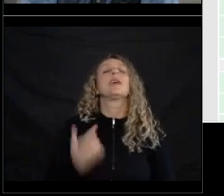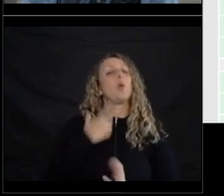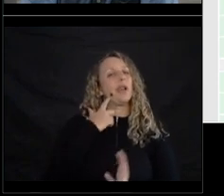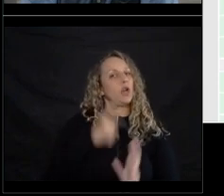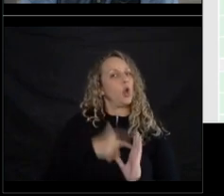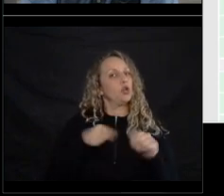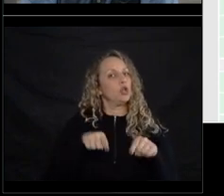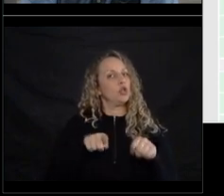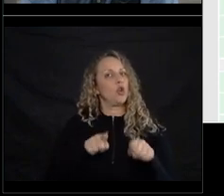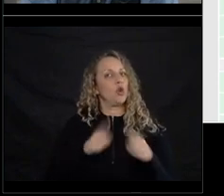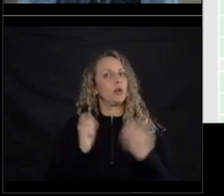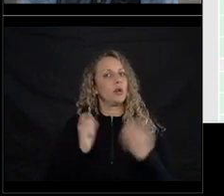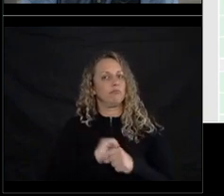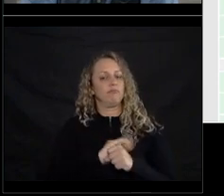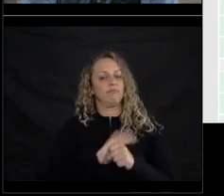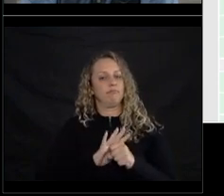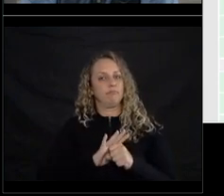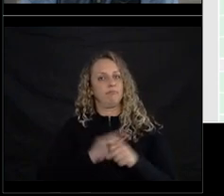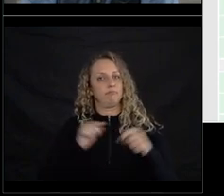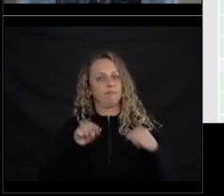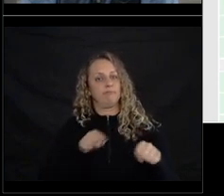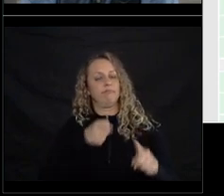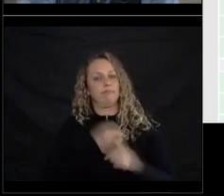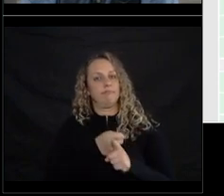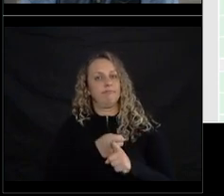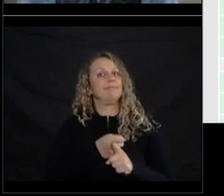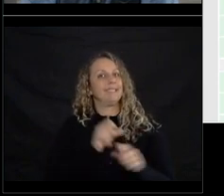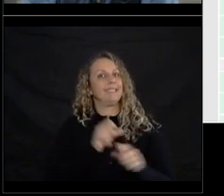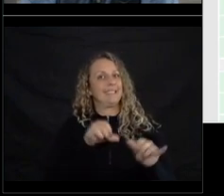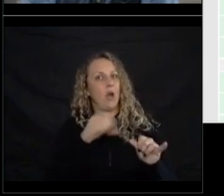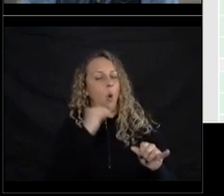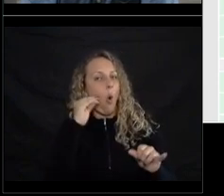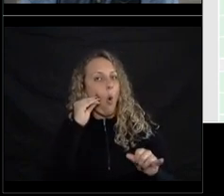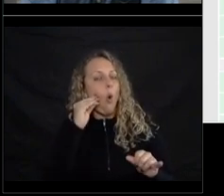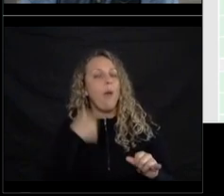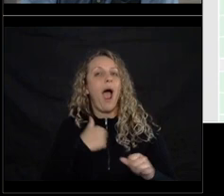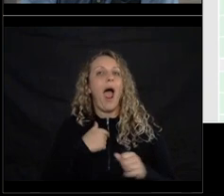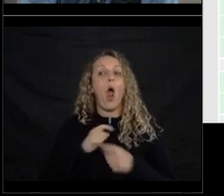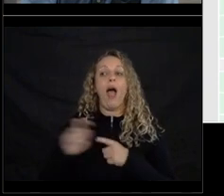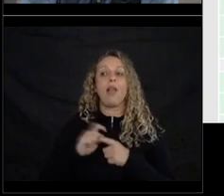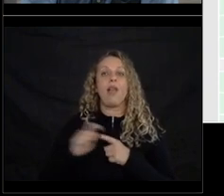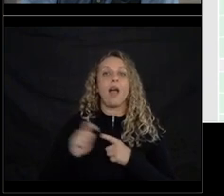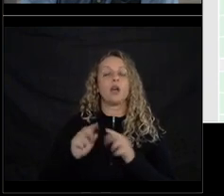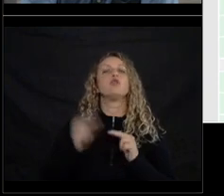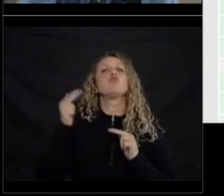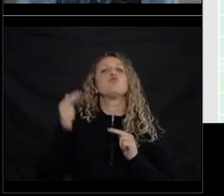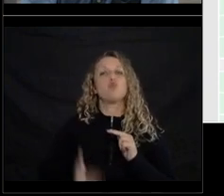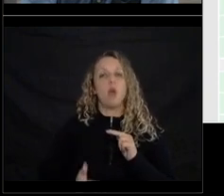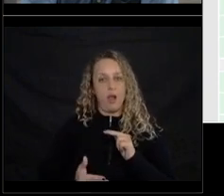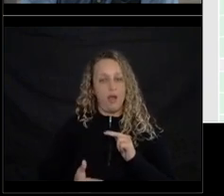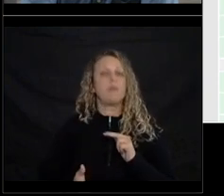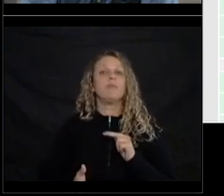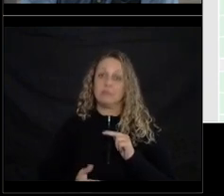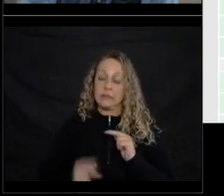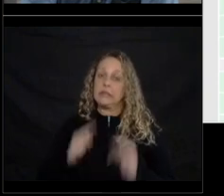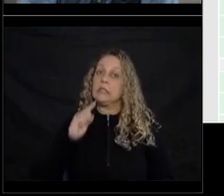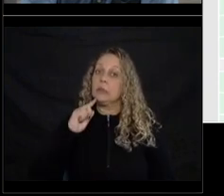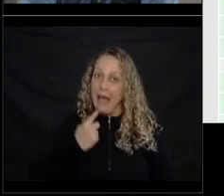the onset of the stay-at-home orders that our hotline calls dropped quite